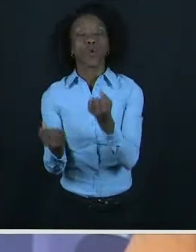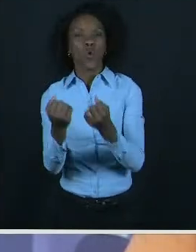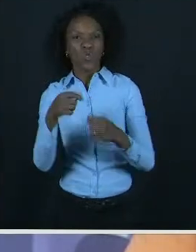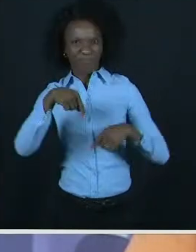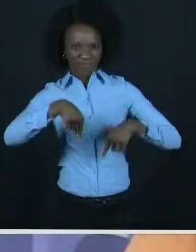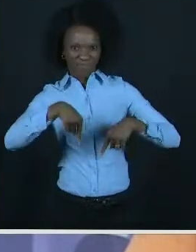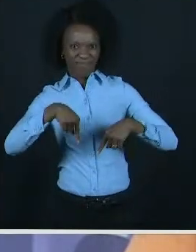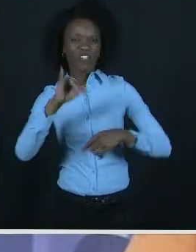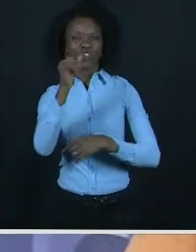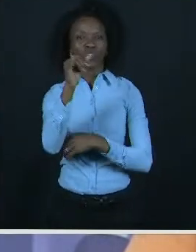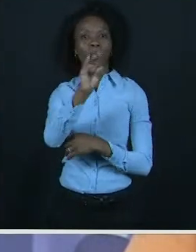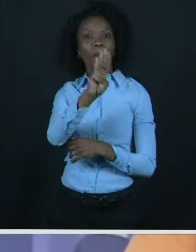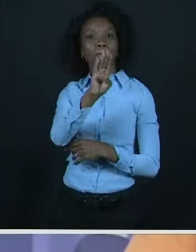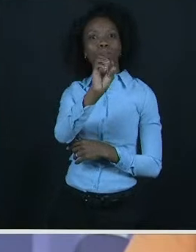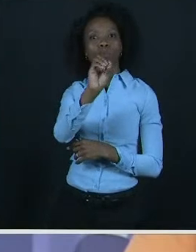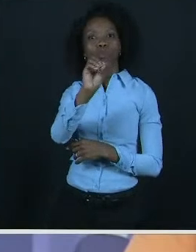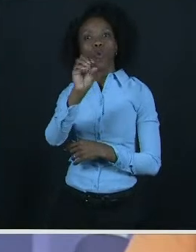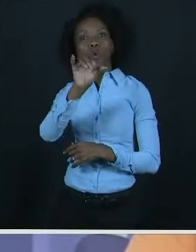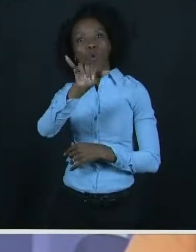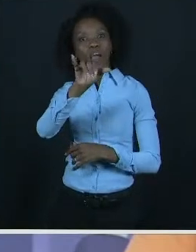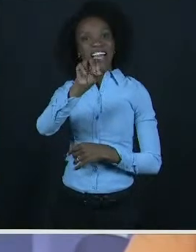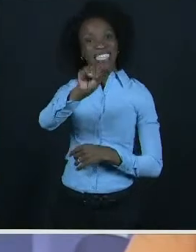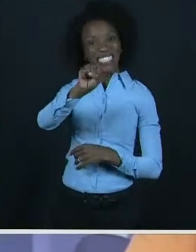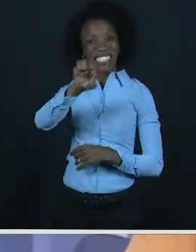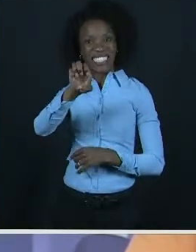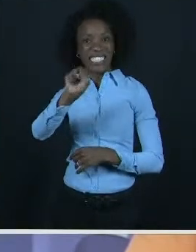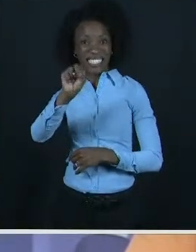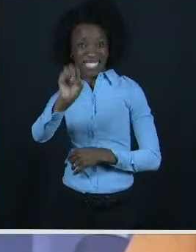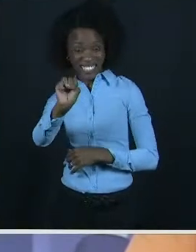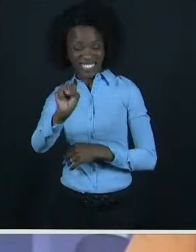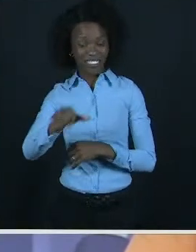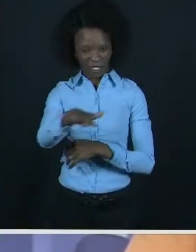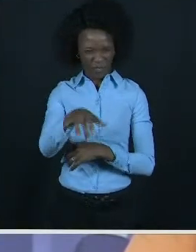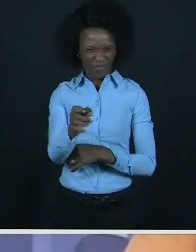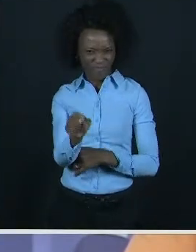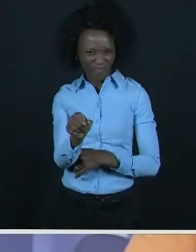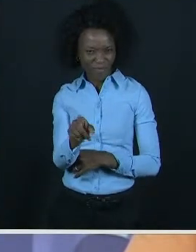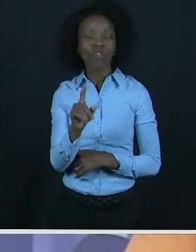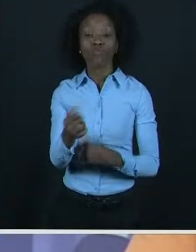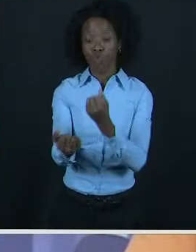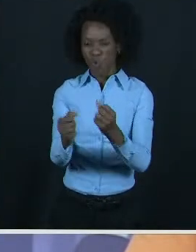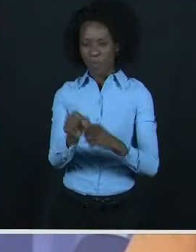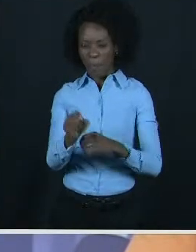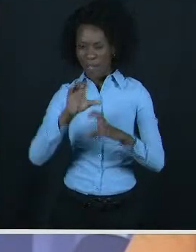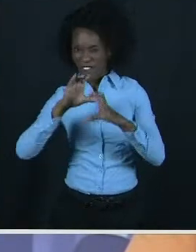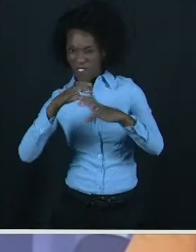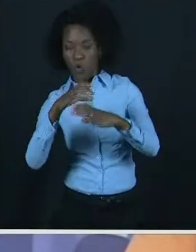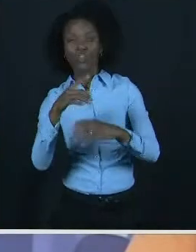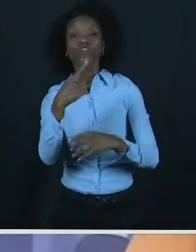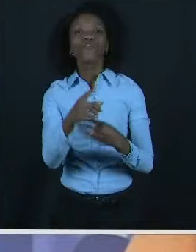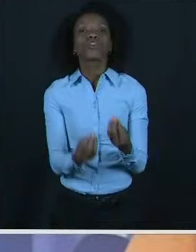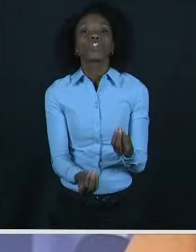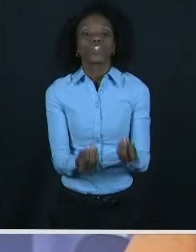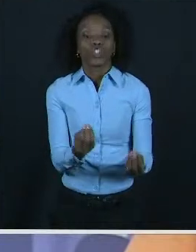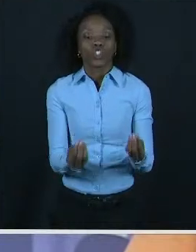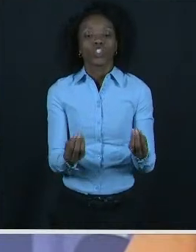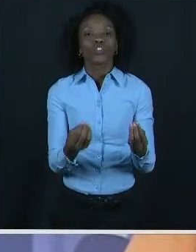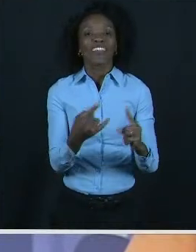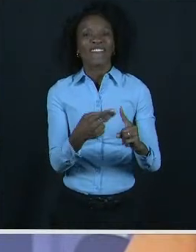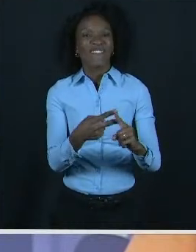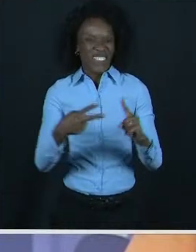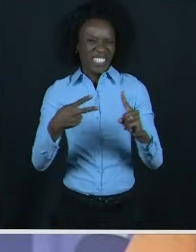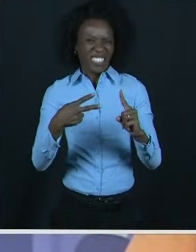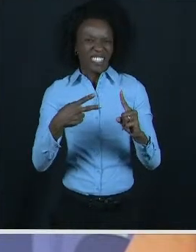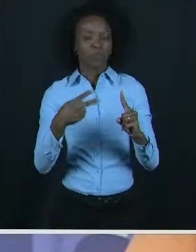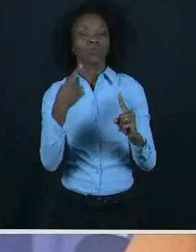here in Gauteng, where a special court had been set aside for children who are